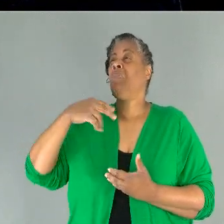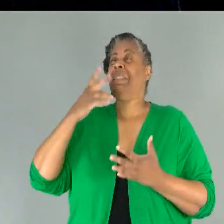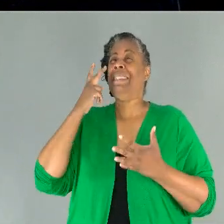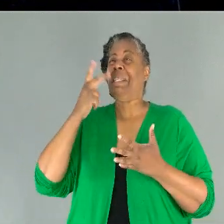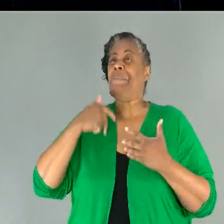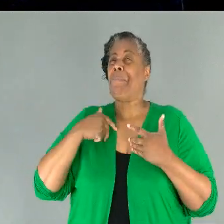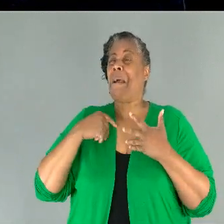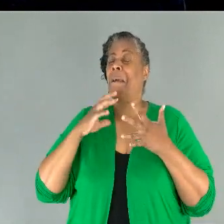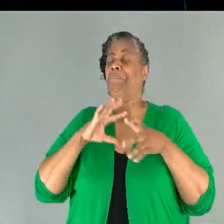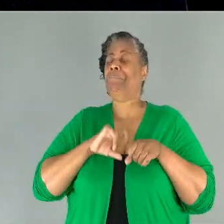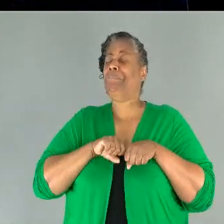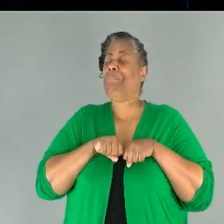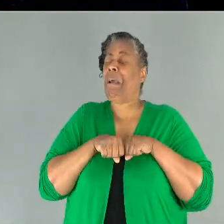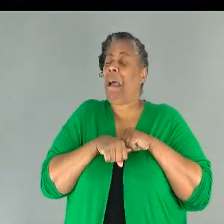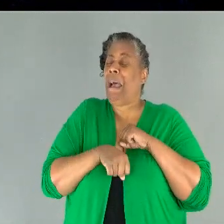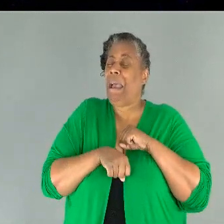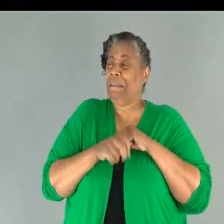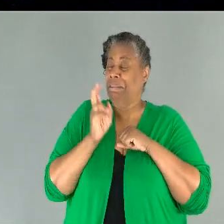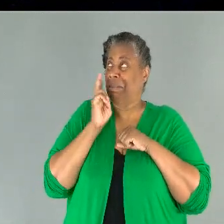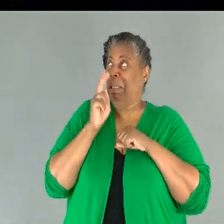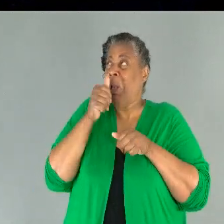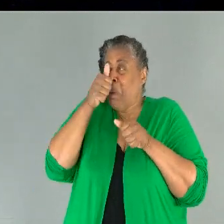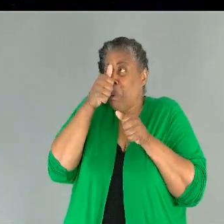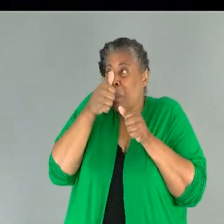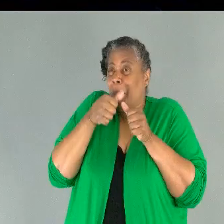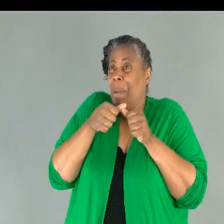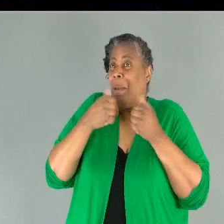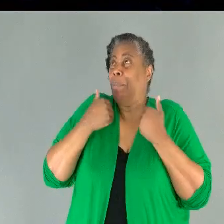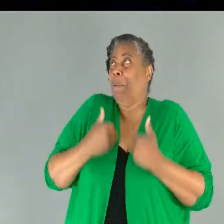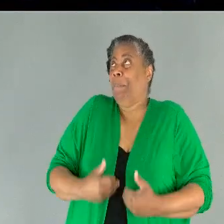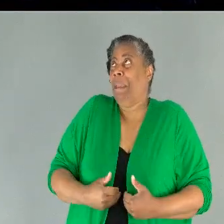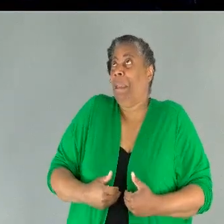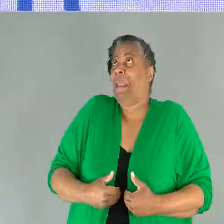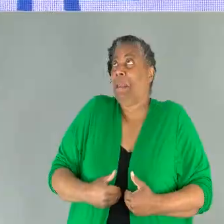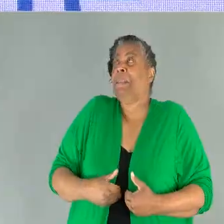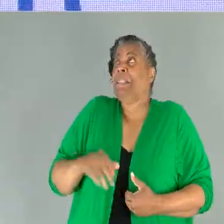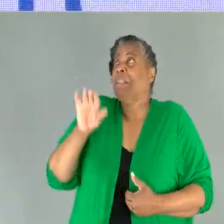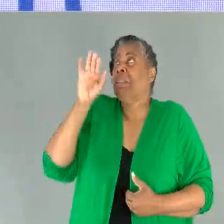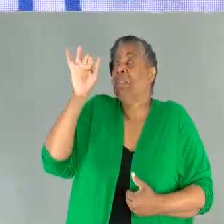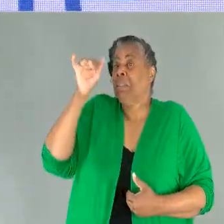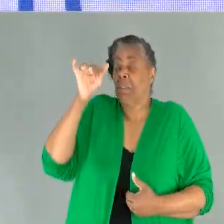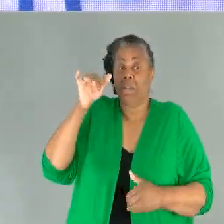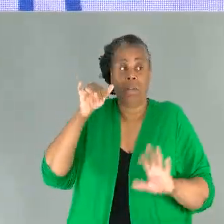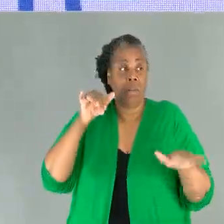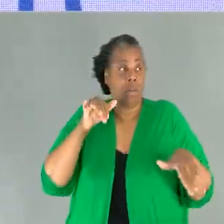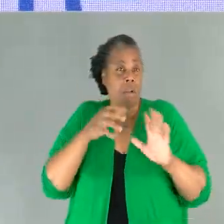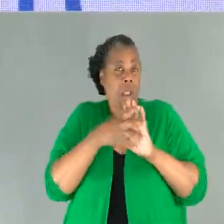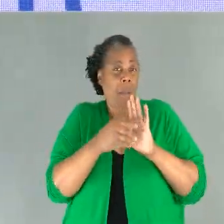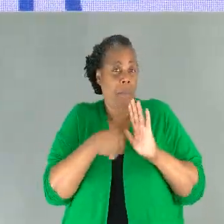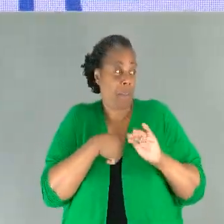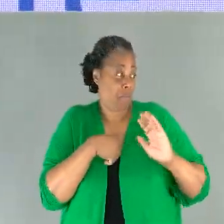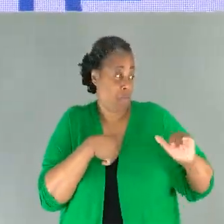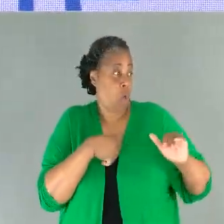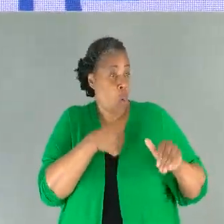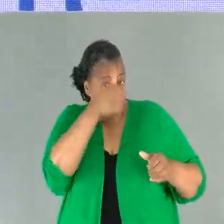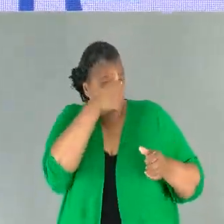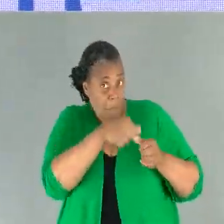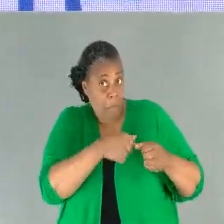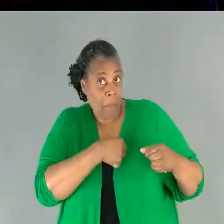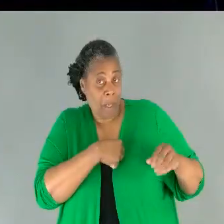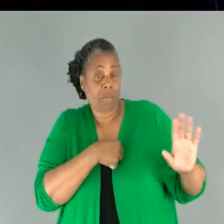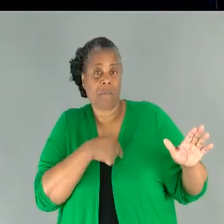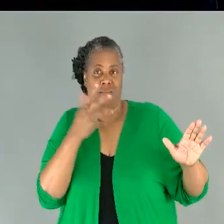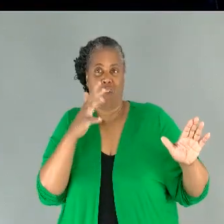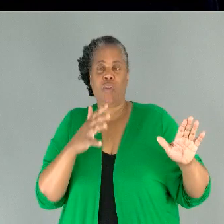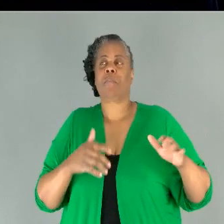misery and remember me. Someone say, remember me. If